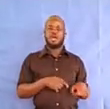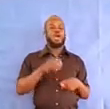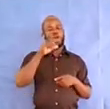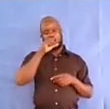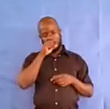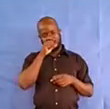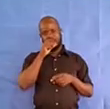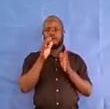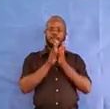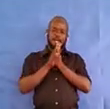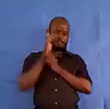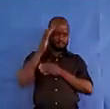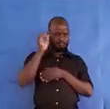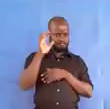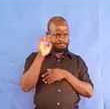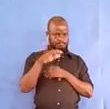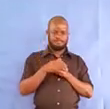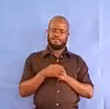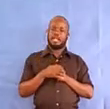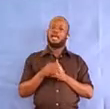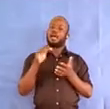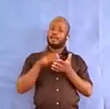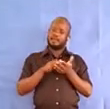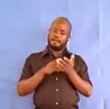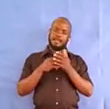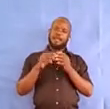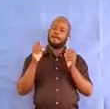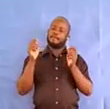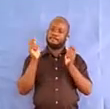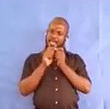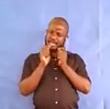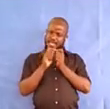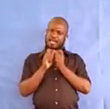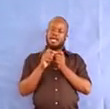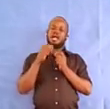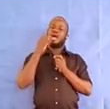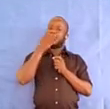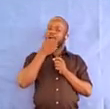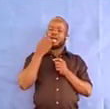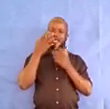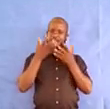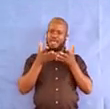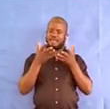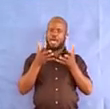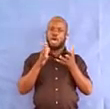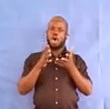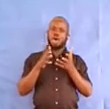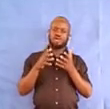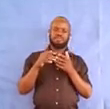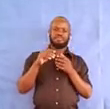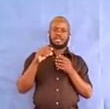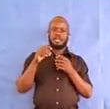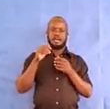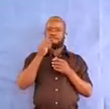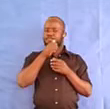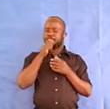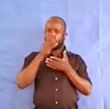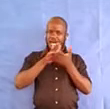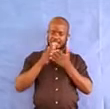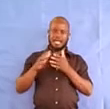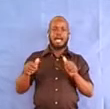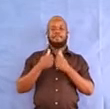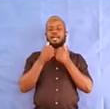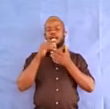pain, ongoing diarrhea, cough, and headaches. Additionally, painful blisters of the mouth